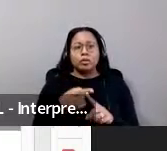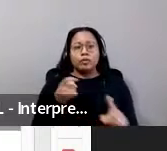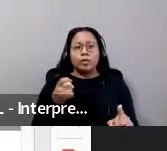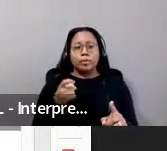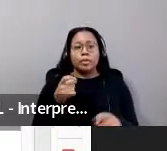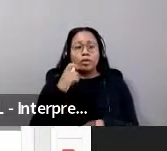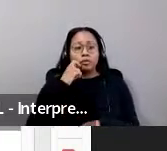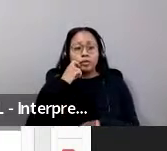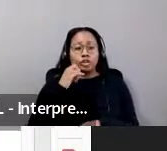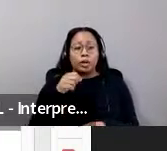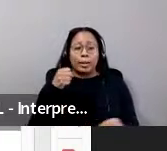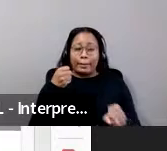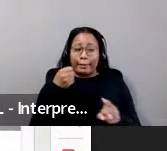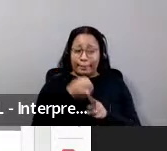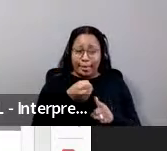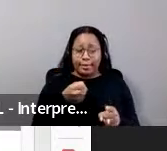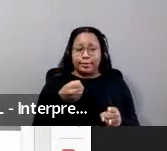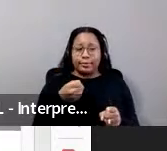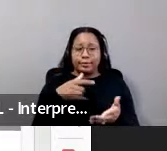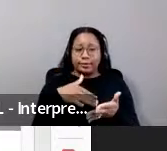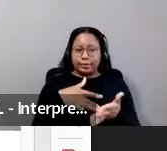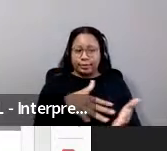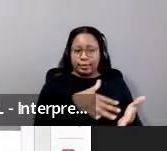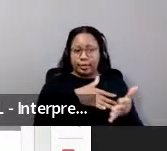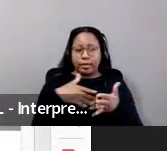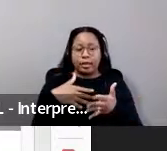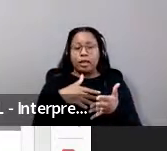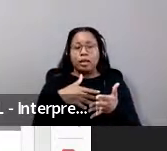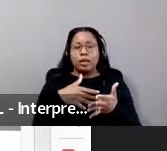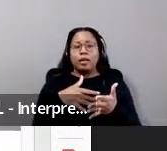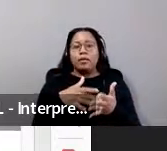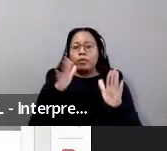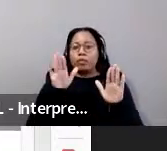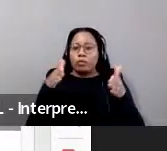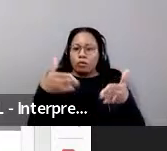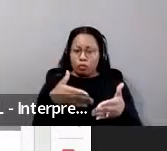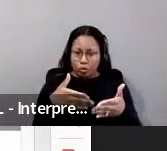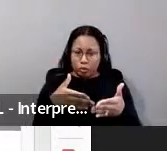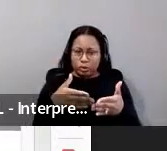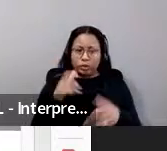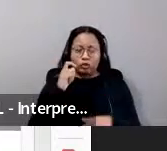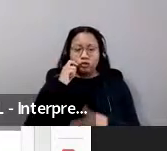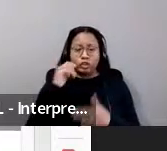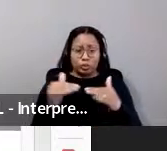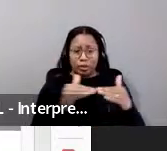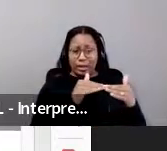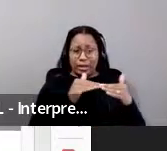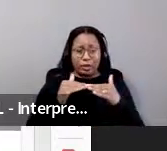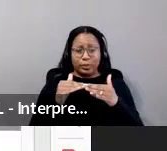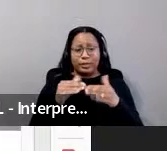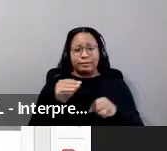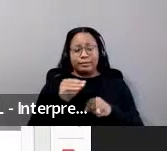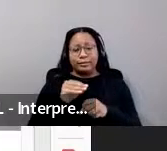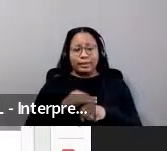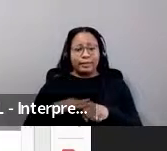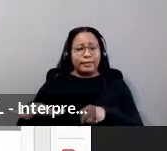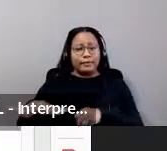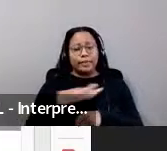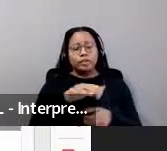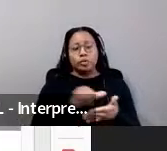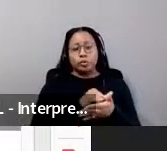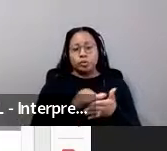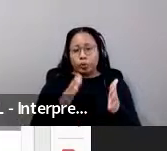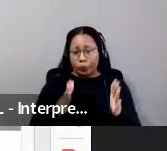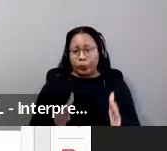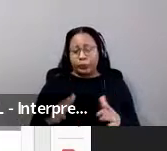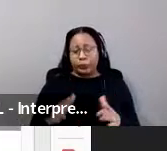advocate Jumaane Williams to ensure that racial equity is centered in major decisions affecting New Yorkers and New York City neighborhoods, such as land